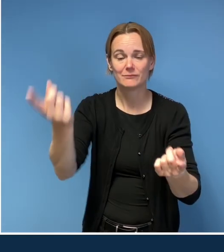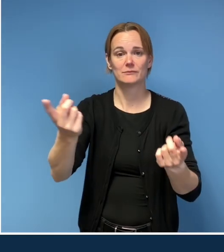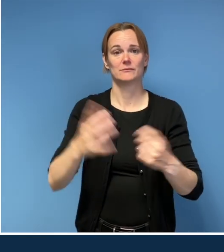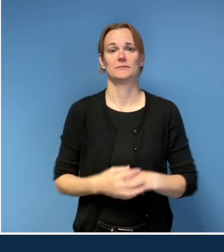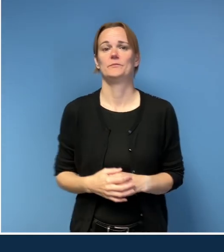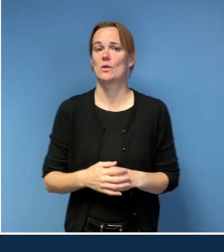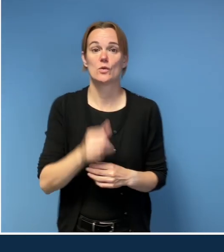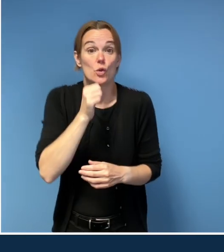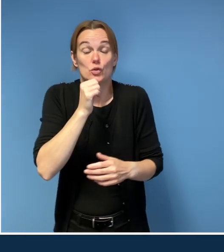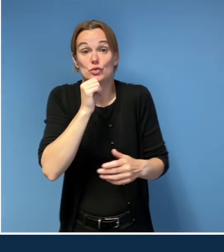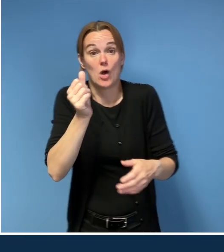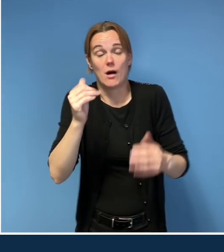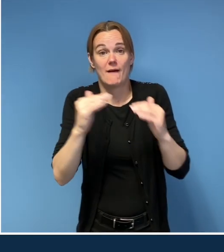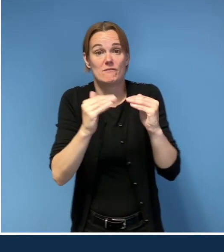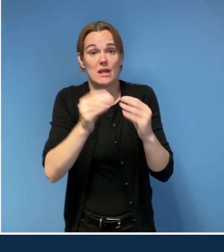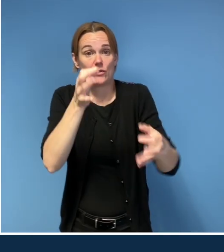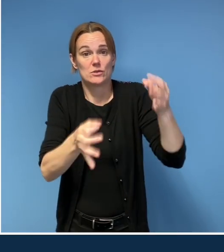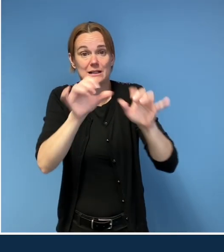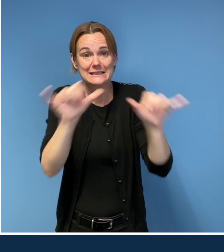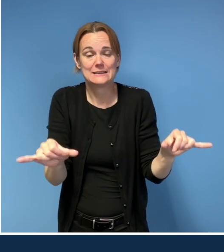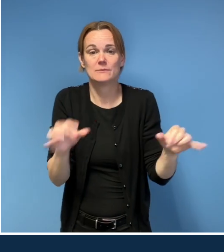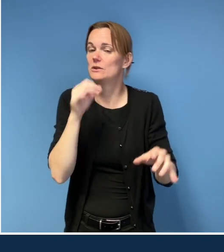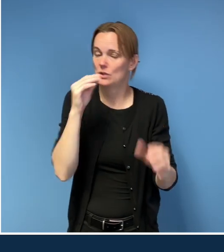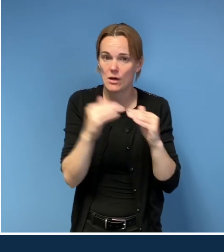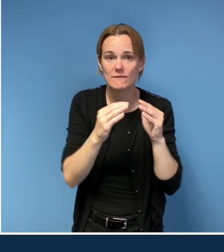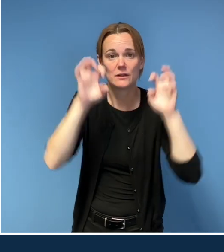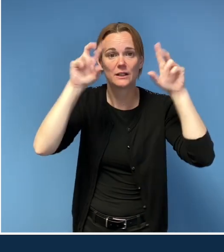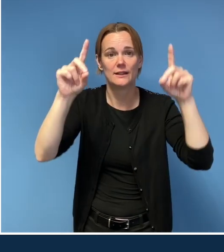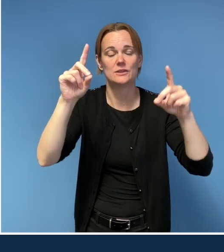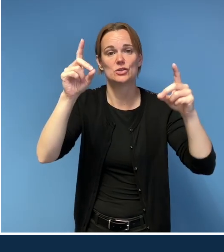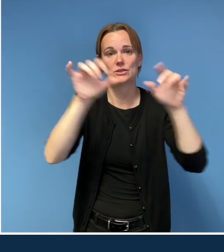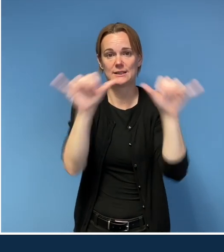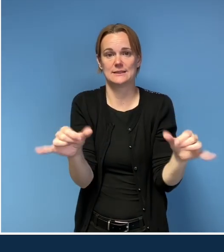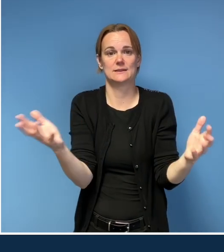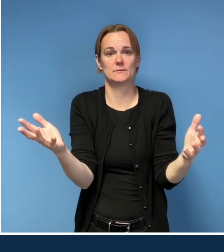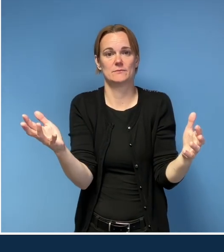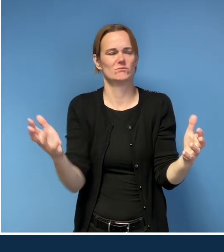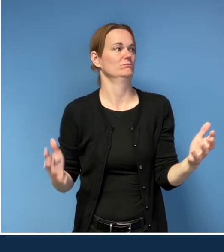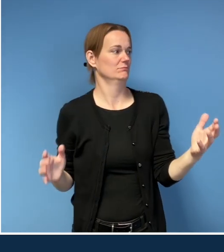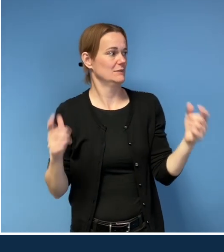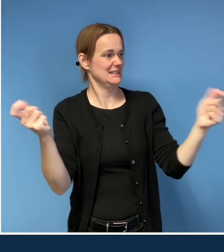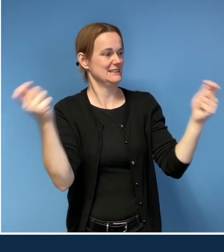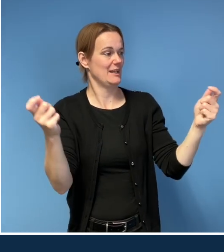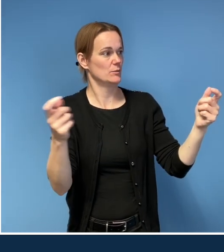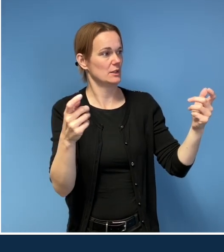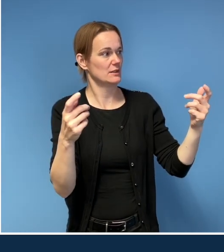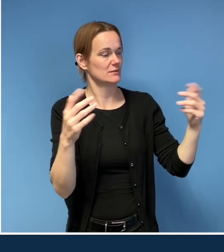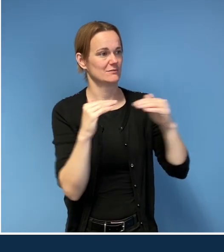justice system or how we even navigate the education system. There's still inequity. I think that for me, at